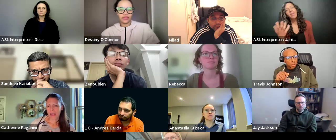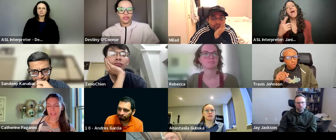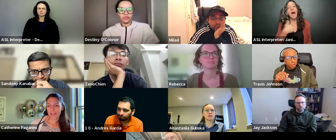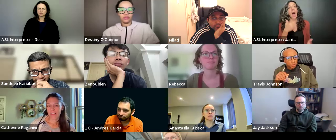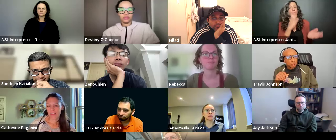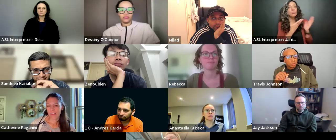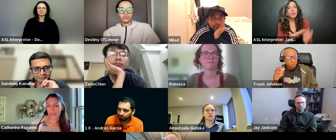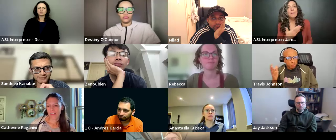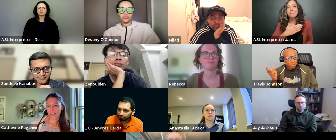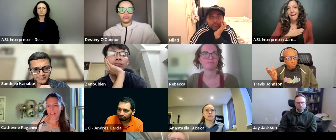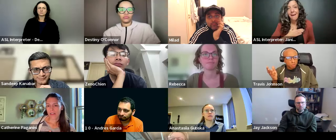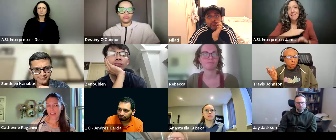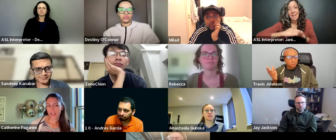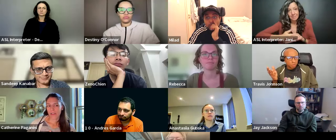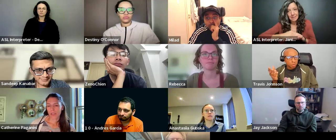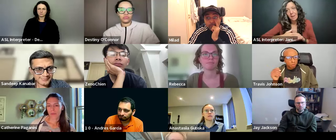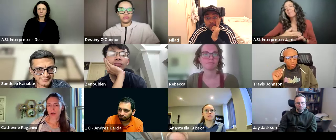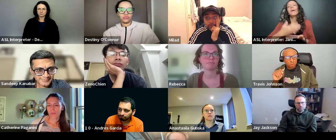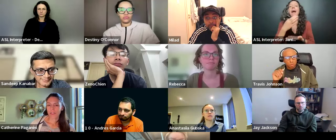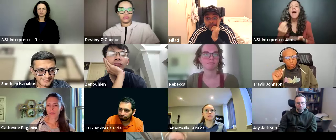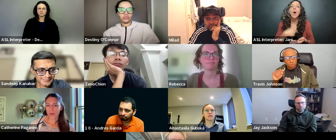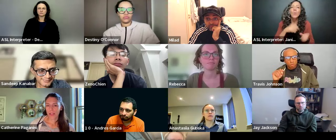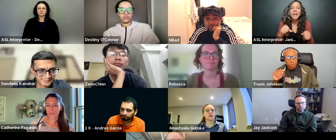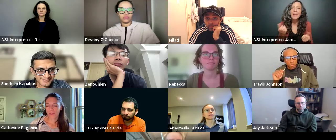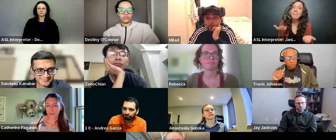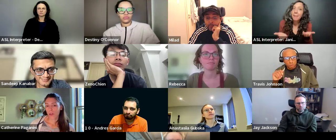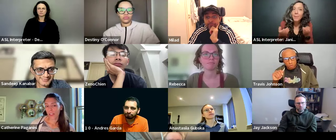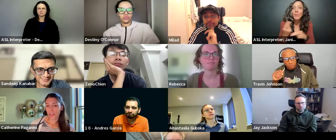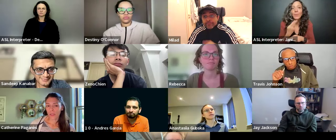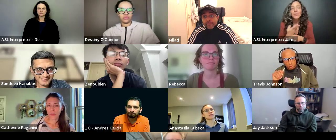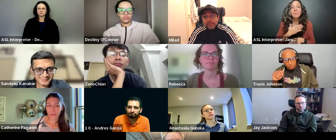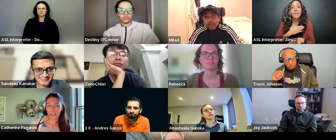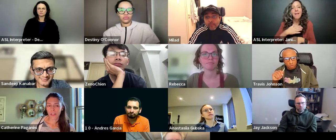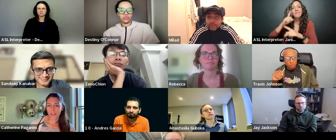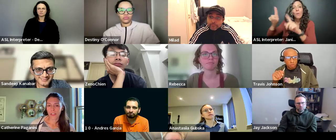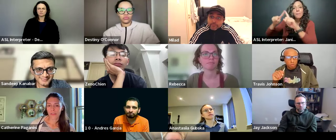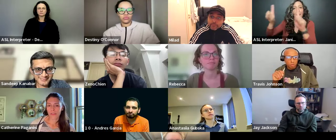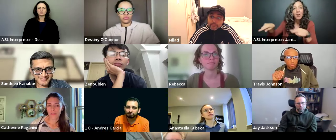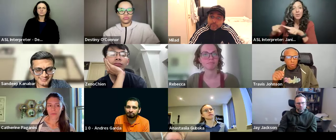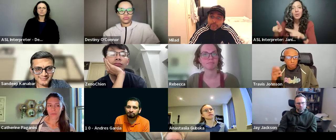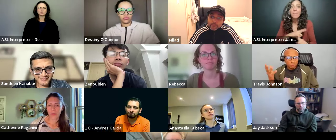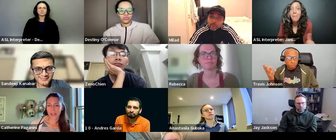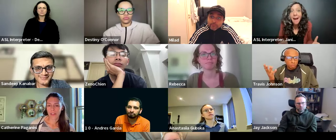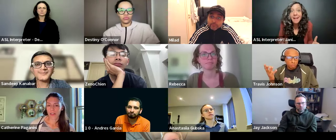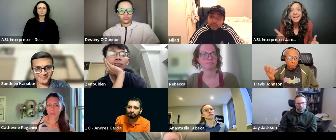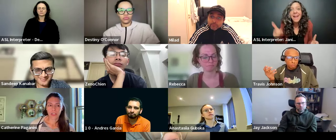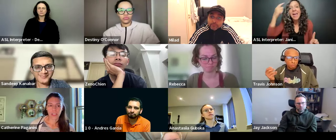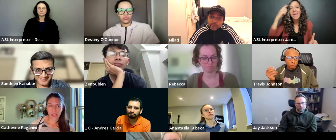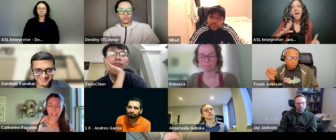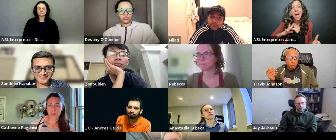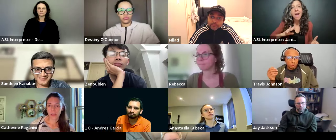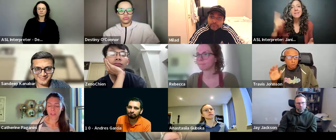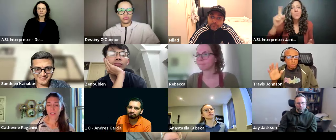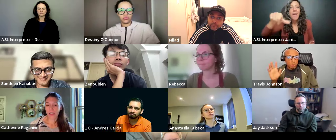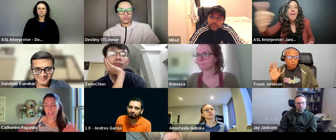have mine and we can probably use mine for the monitor, but it would be good if we have another one in